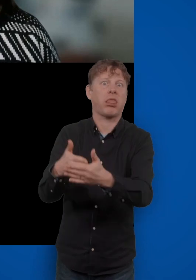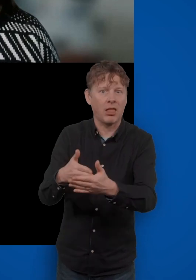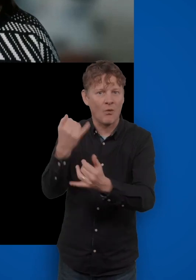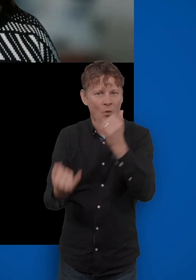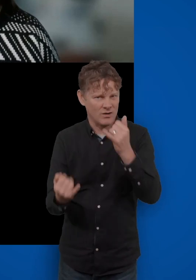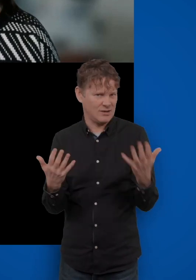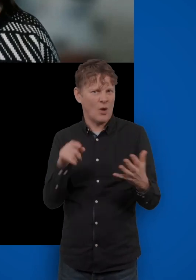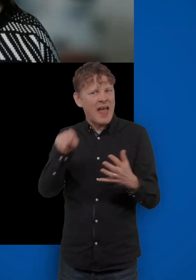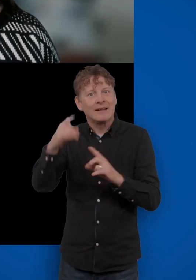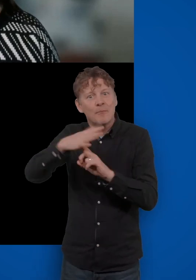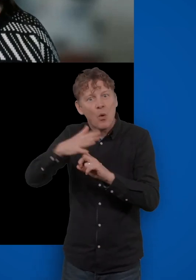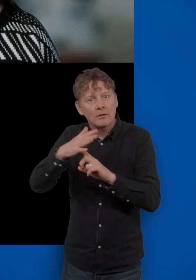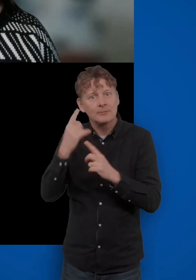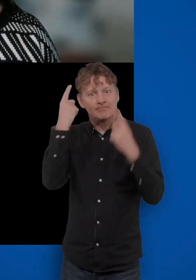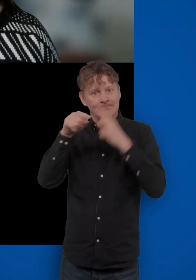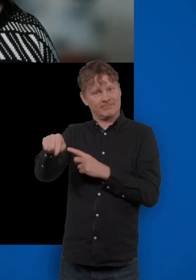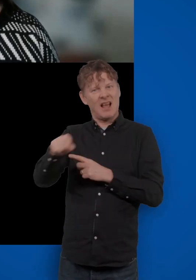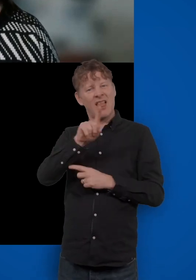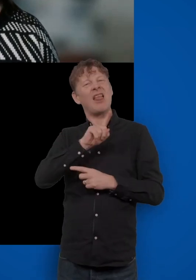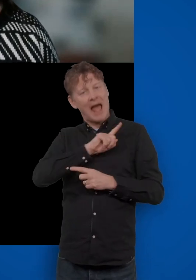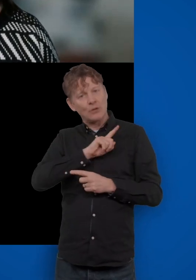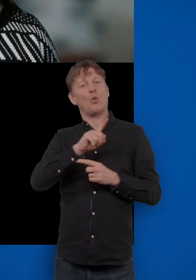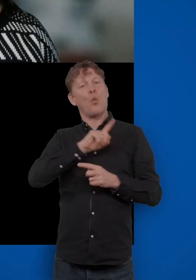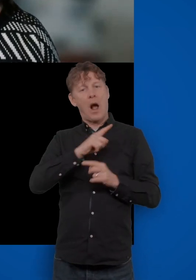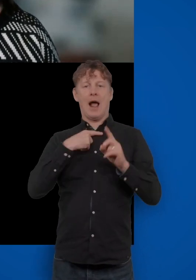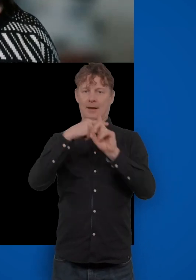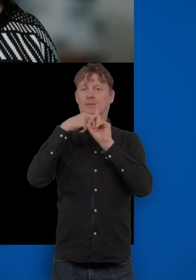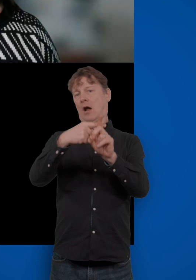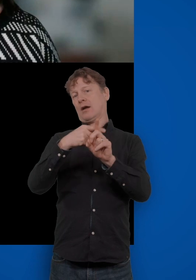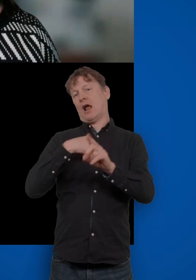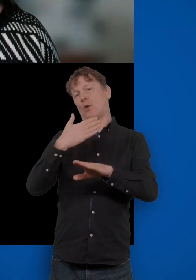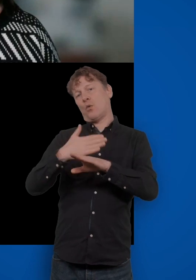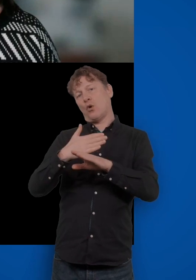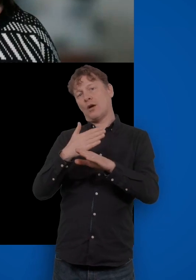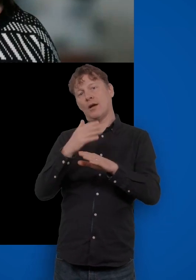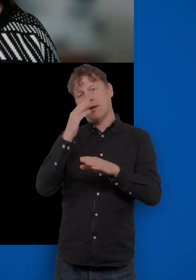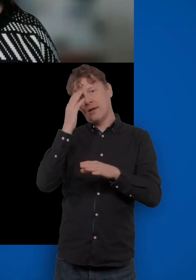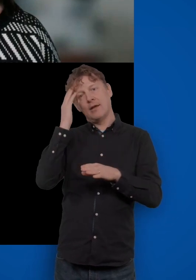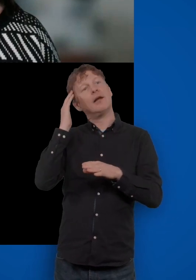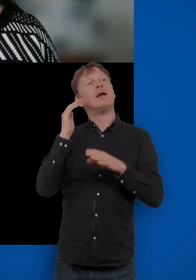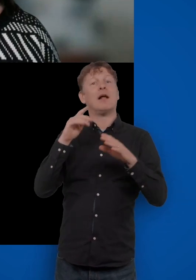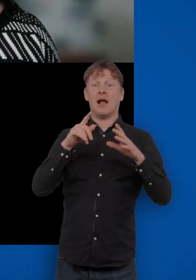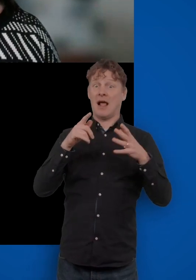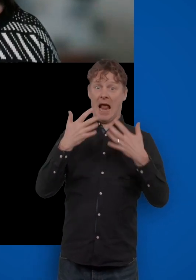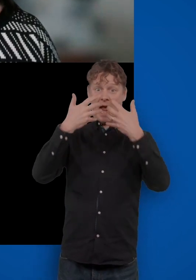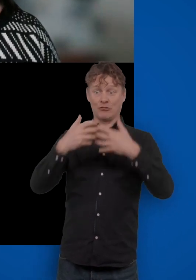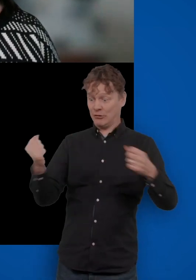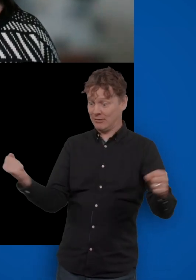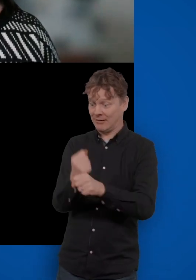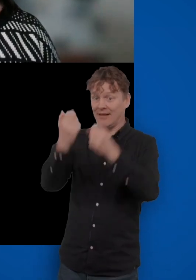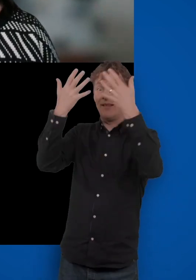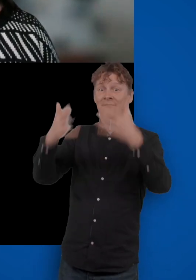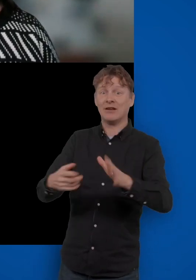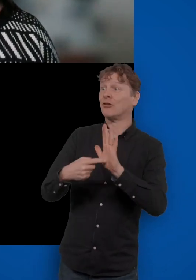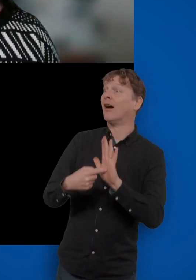So I think that's a really important factor, and that reflects why we're targeting our work very much on the kind of externally